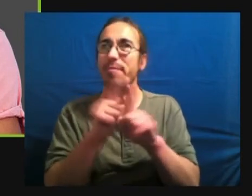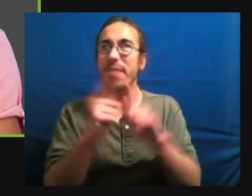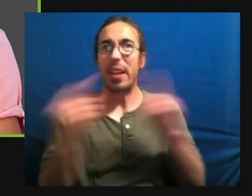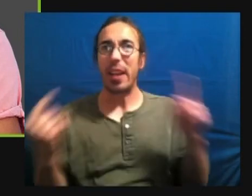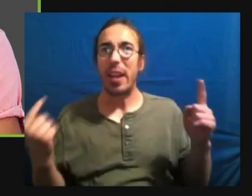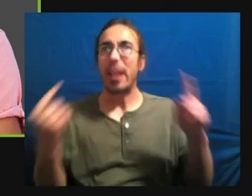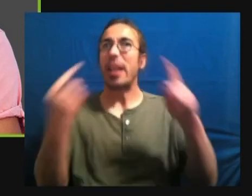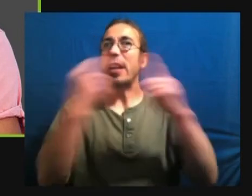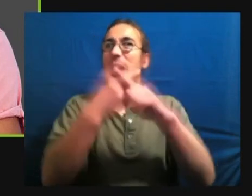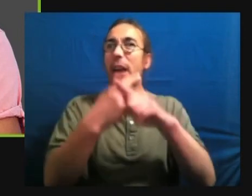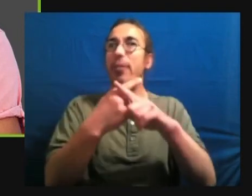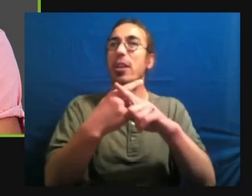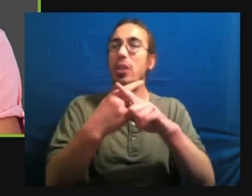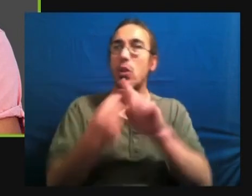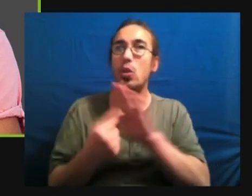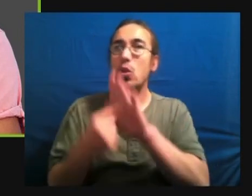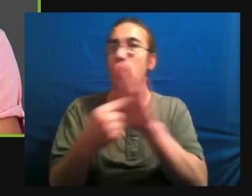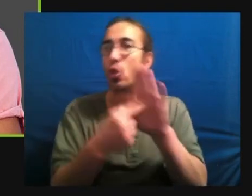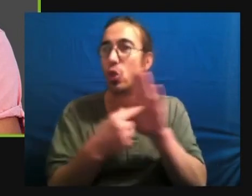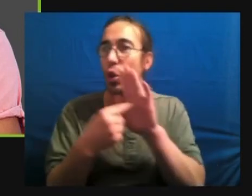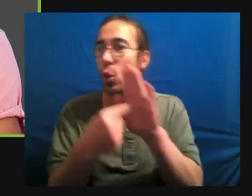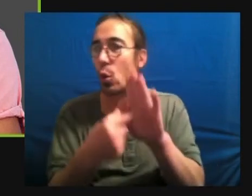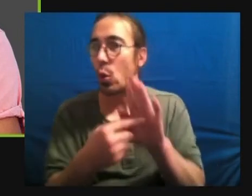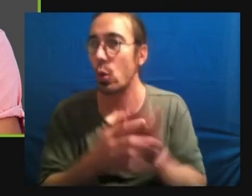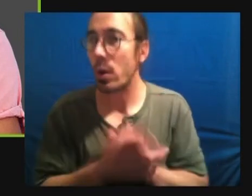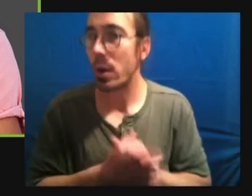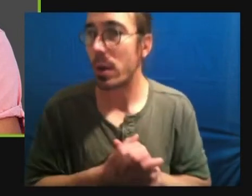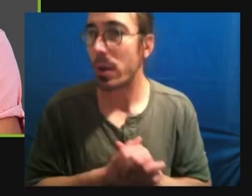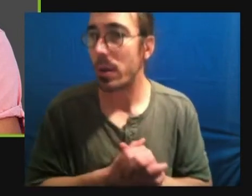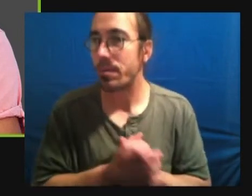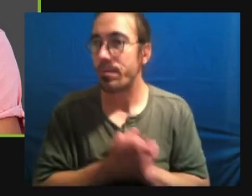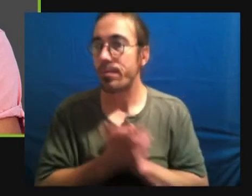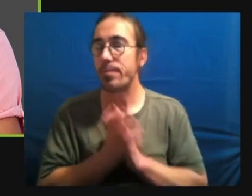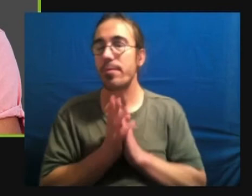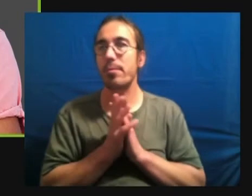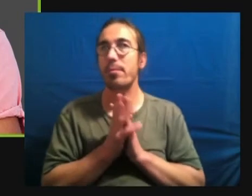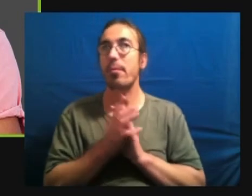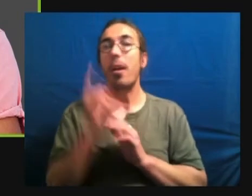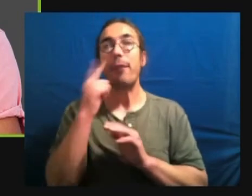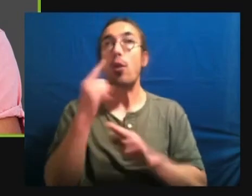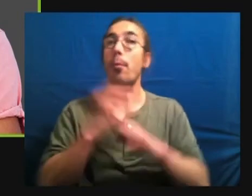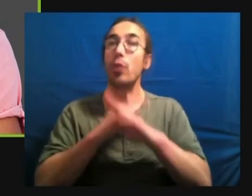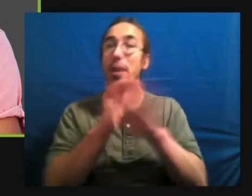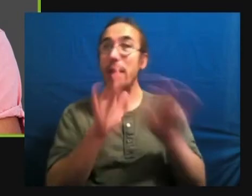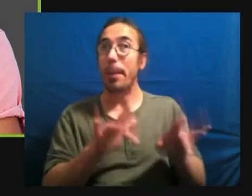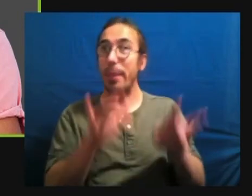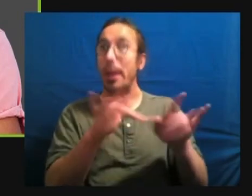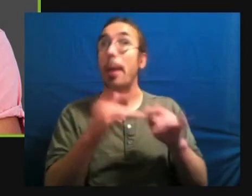out of protective empathy. And he can still